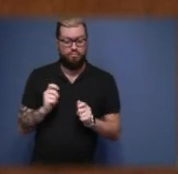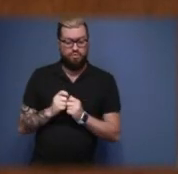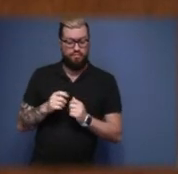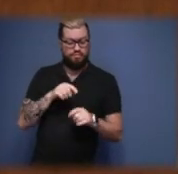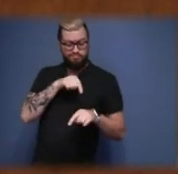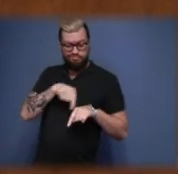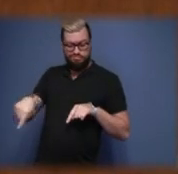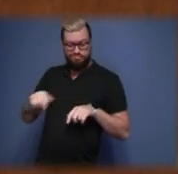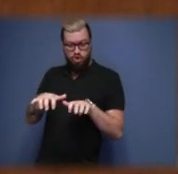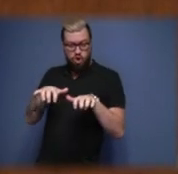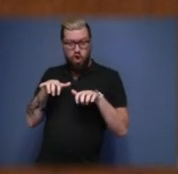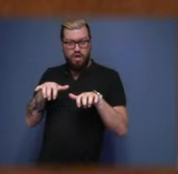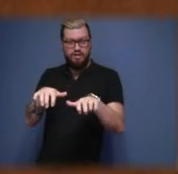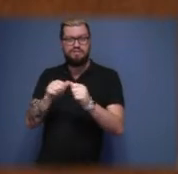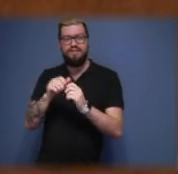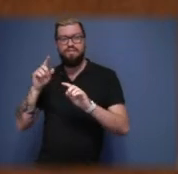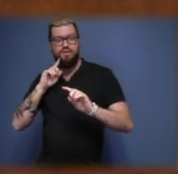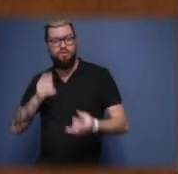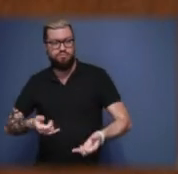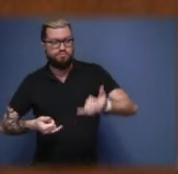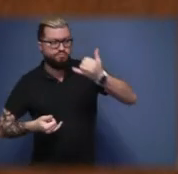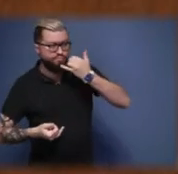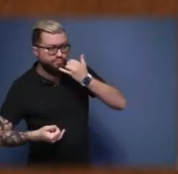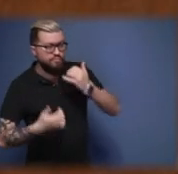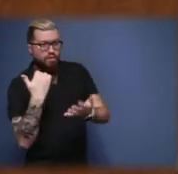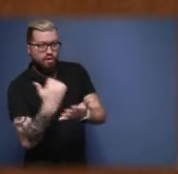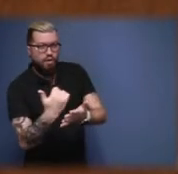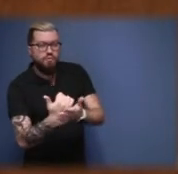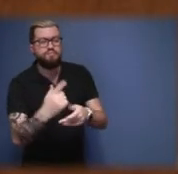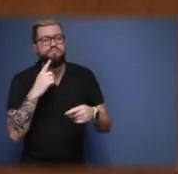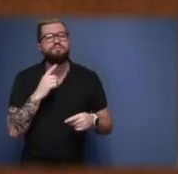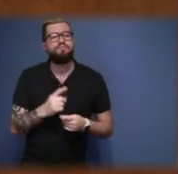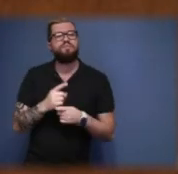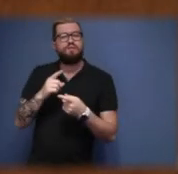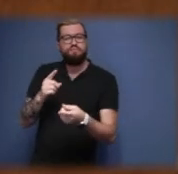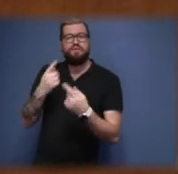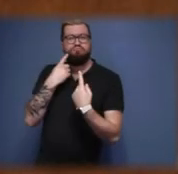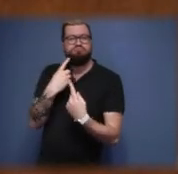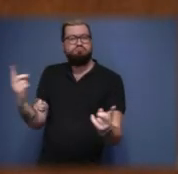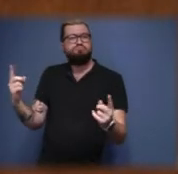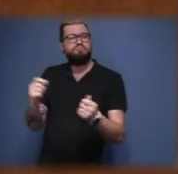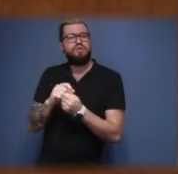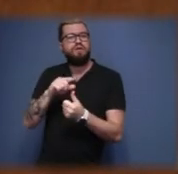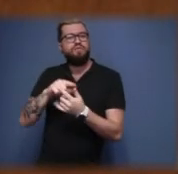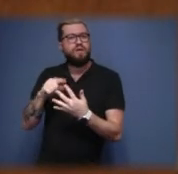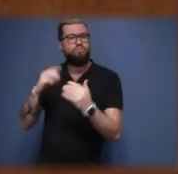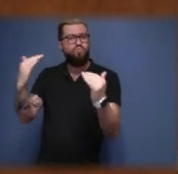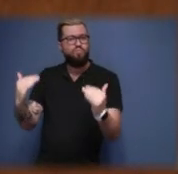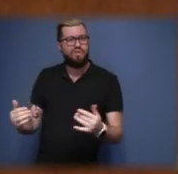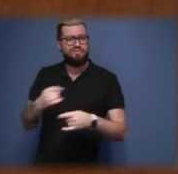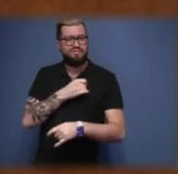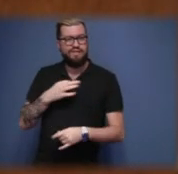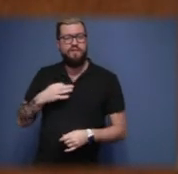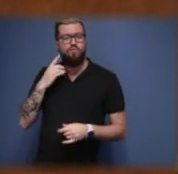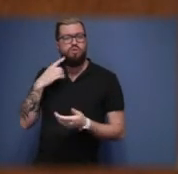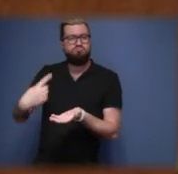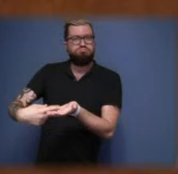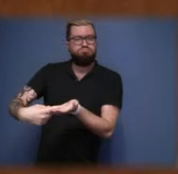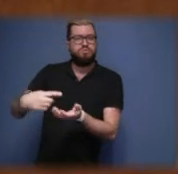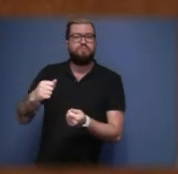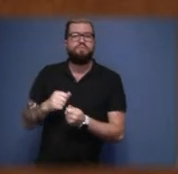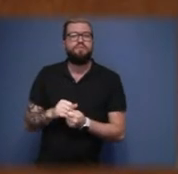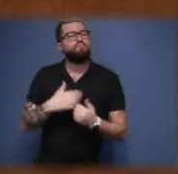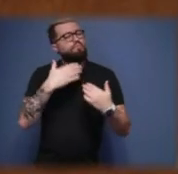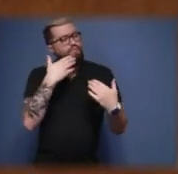are there to support you. So Commissioner DiGirolamo has a proclamation, and then John Guybe and his staff will talk. Thank you, Madam